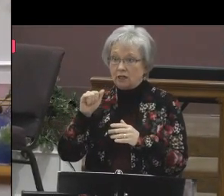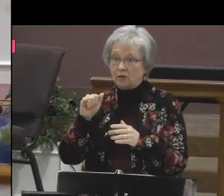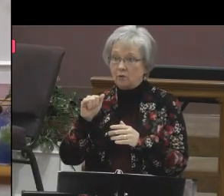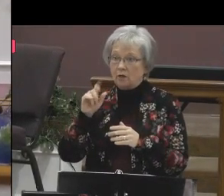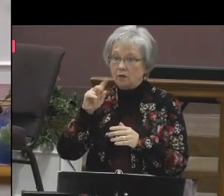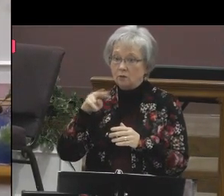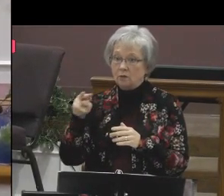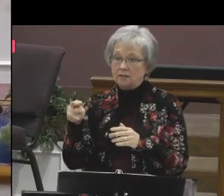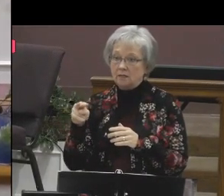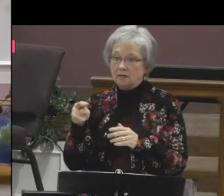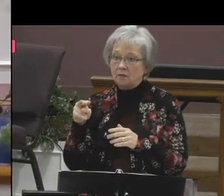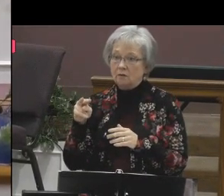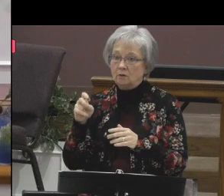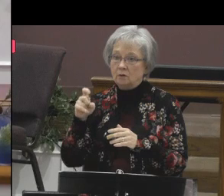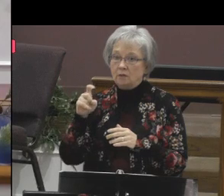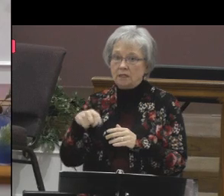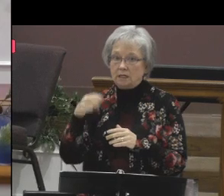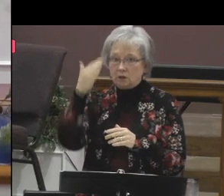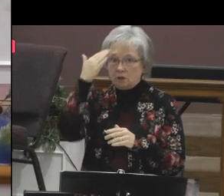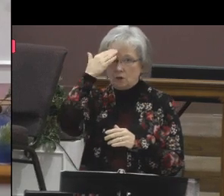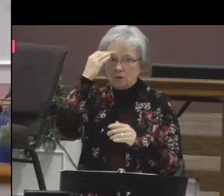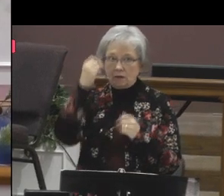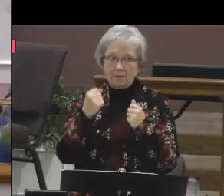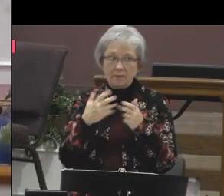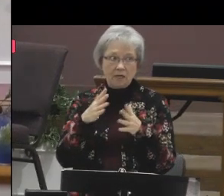many workbooks to order.